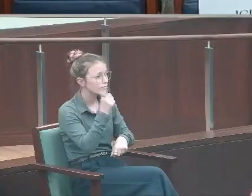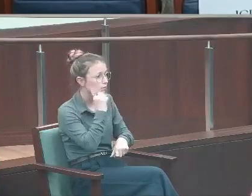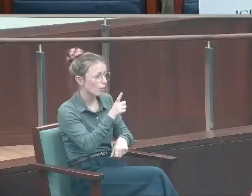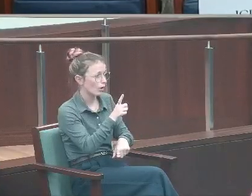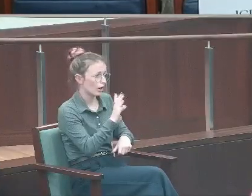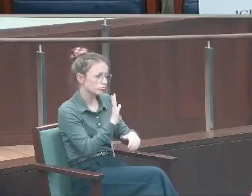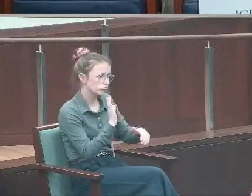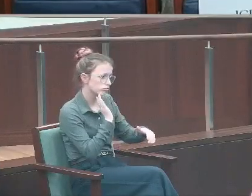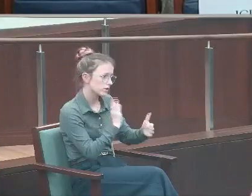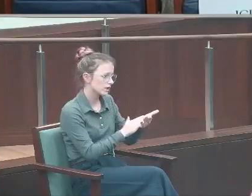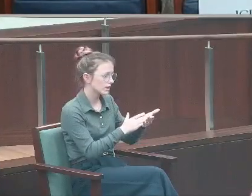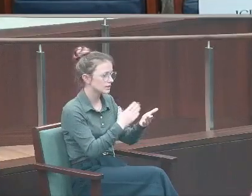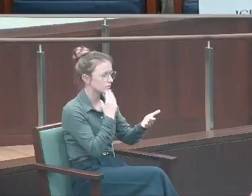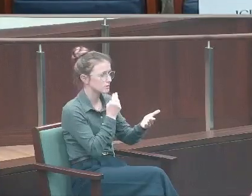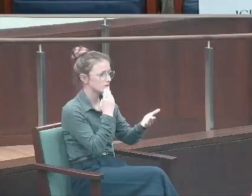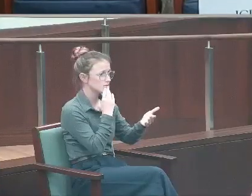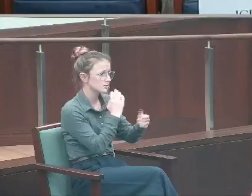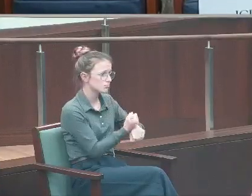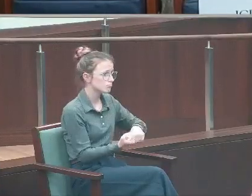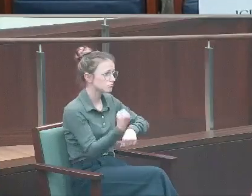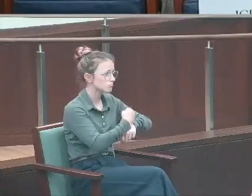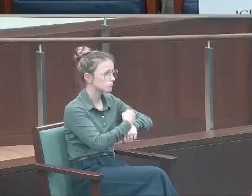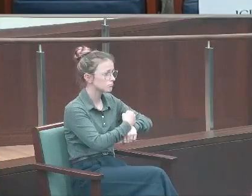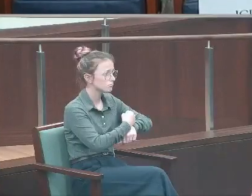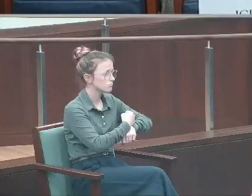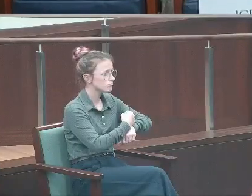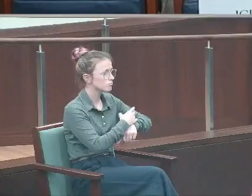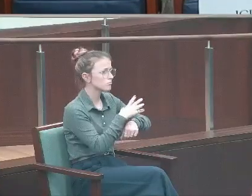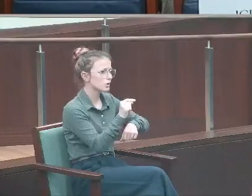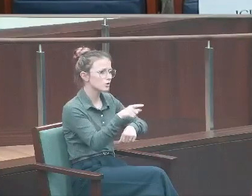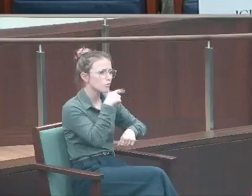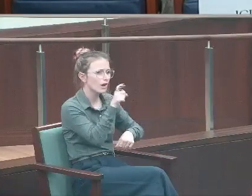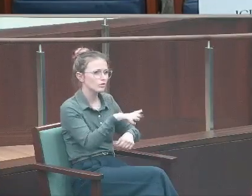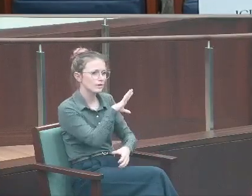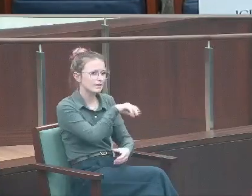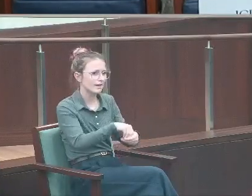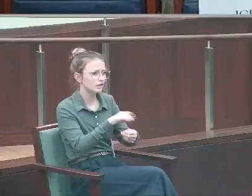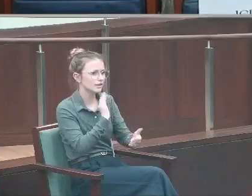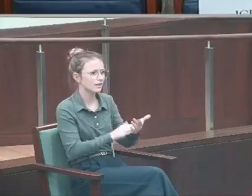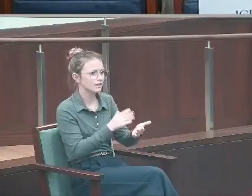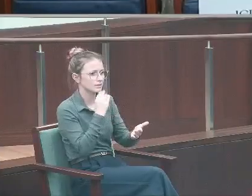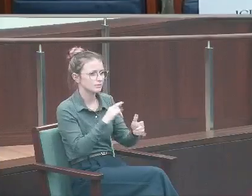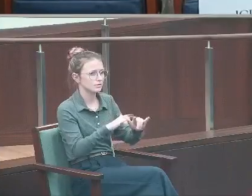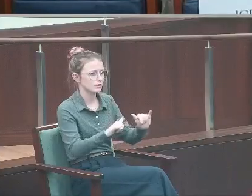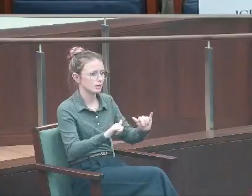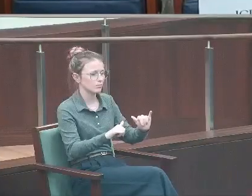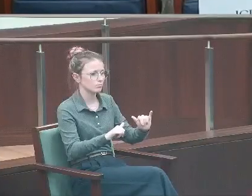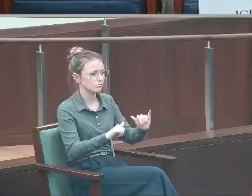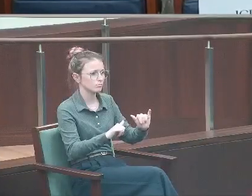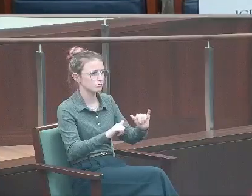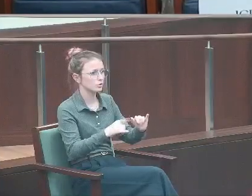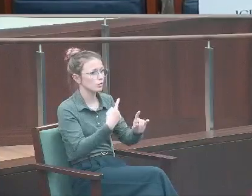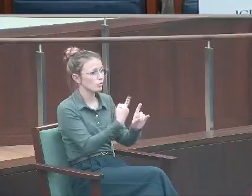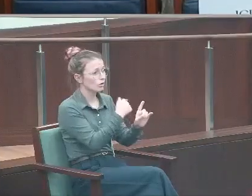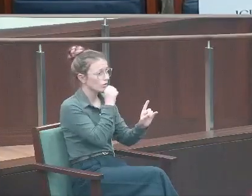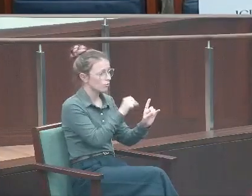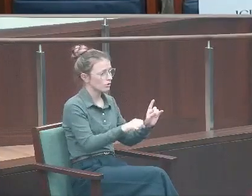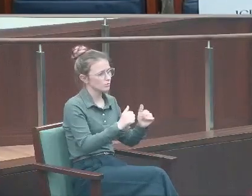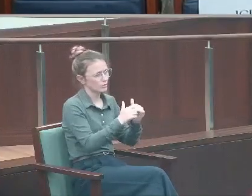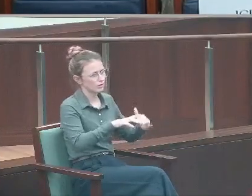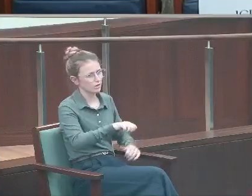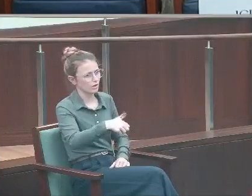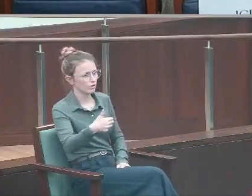they also don't have to give an inch in fighting anti-Semitism itself. And that in fact, one is not possible without the